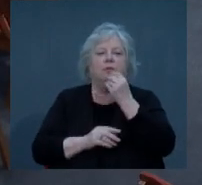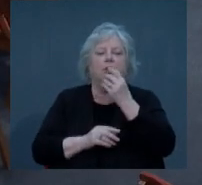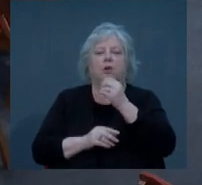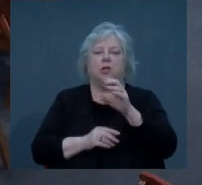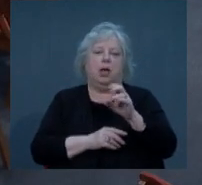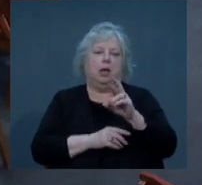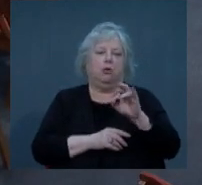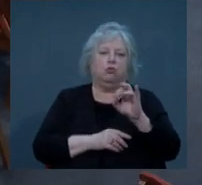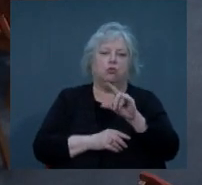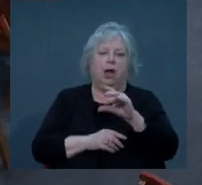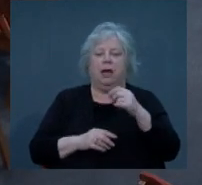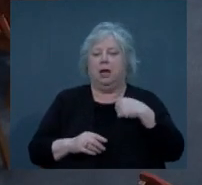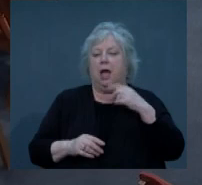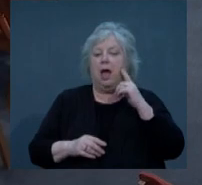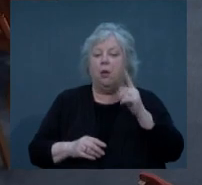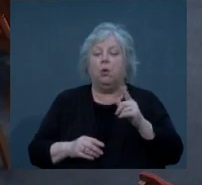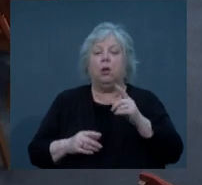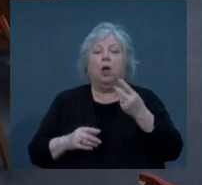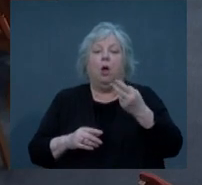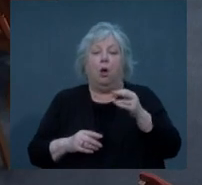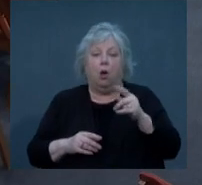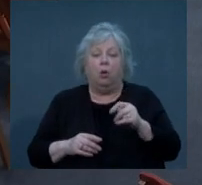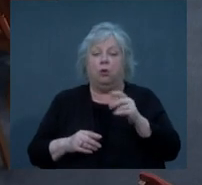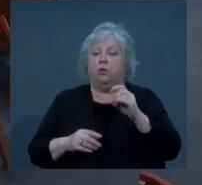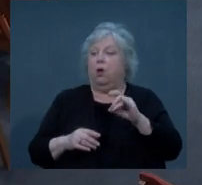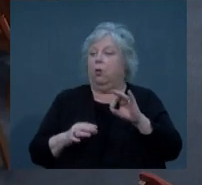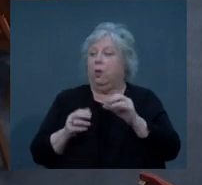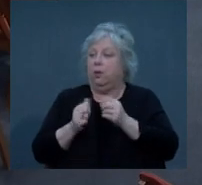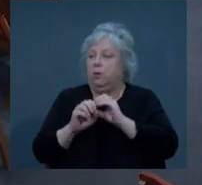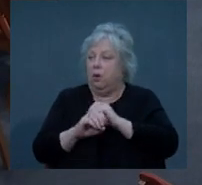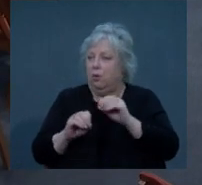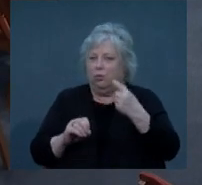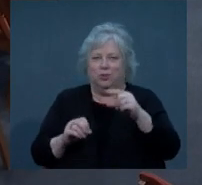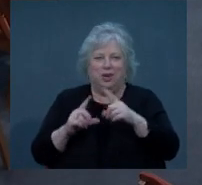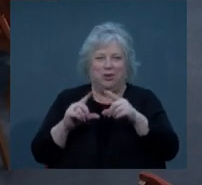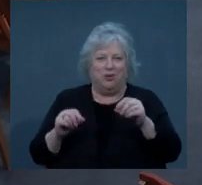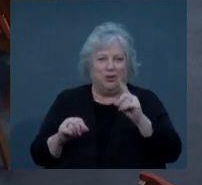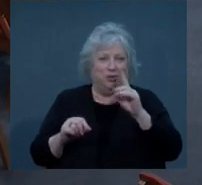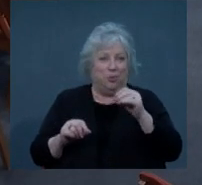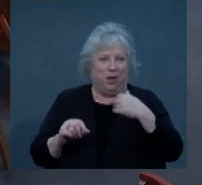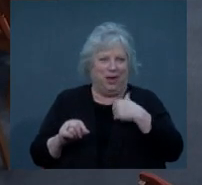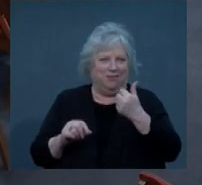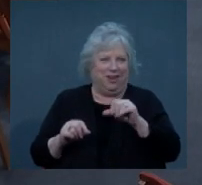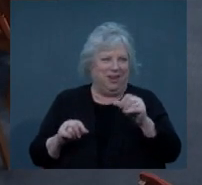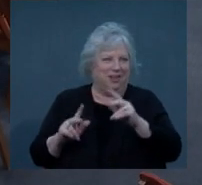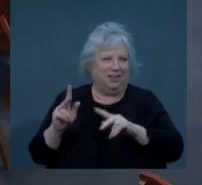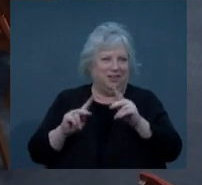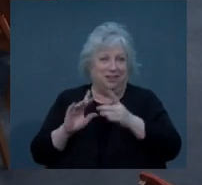look forward to it. Now, without any green cards at all, is there any citizen communication?